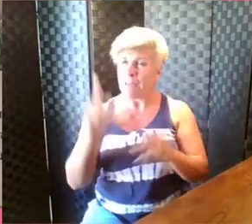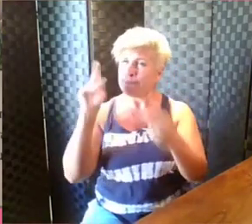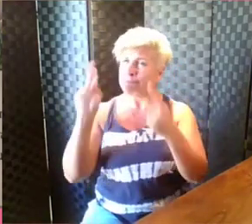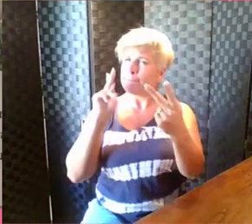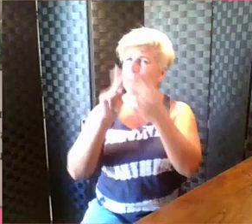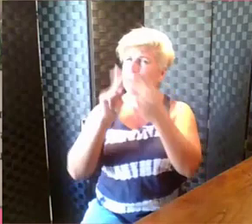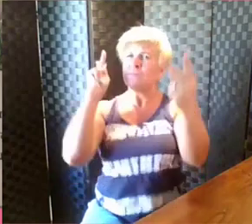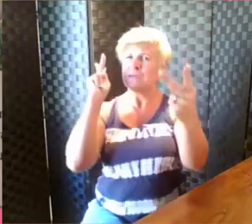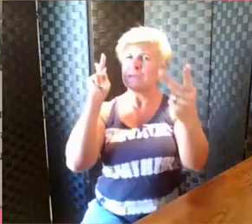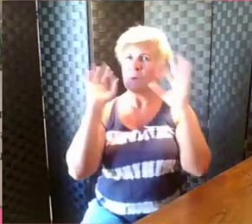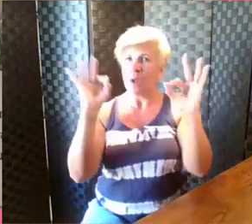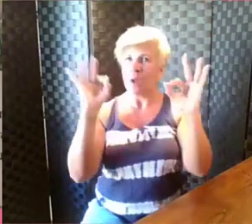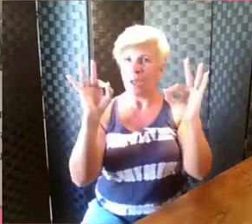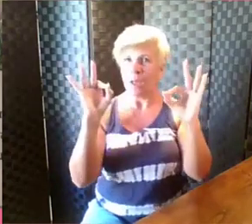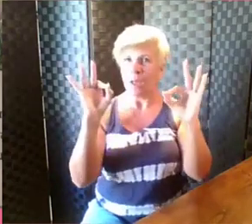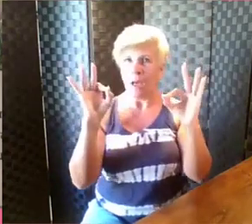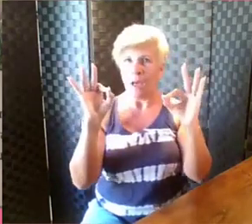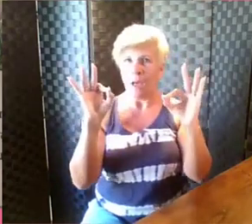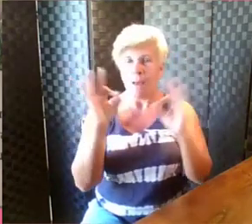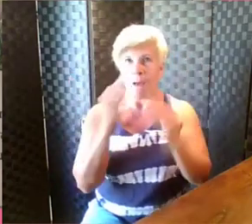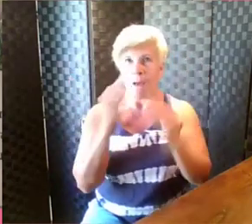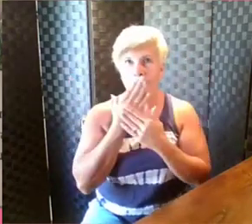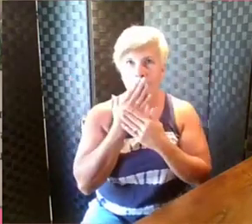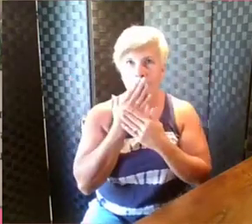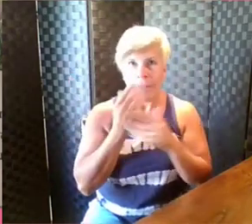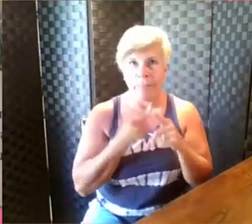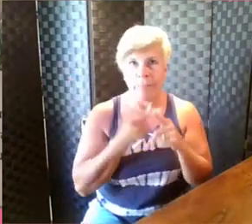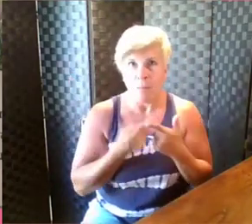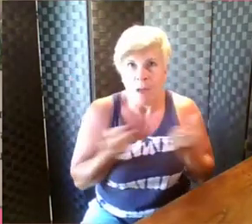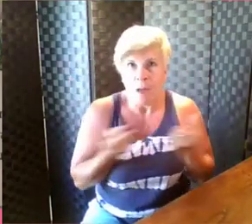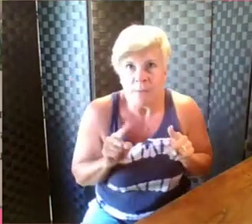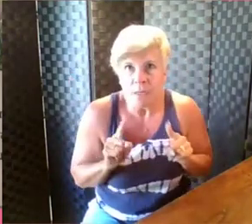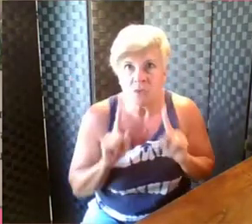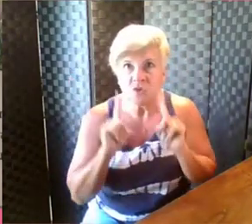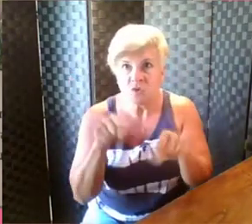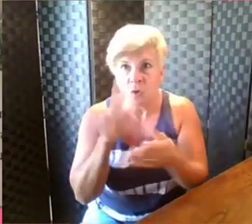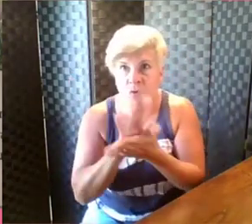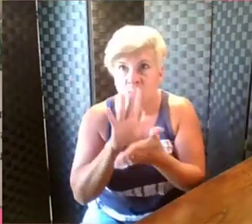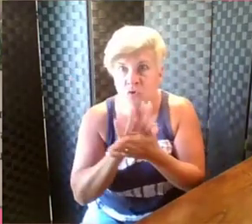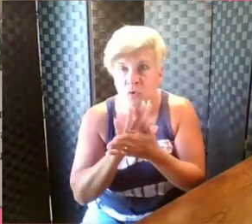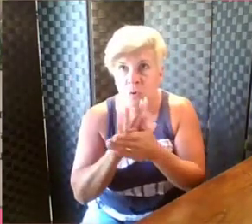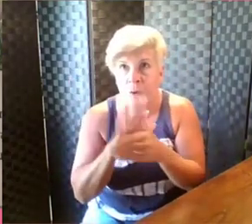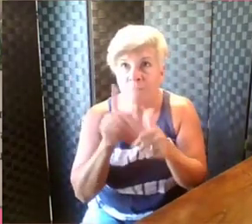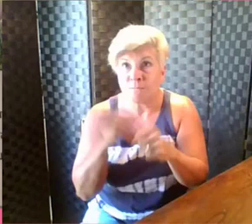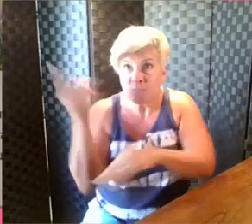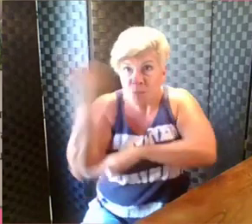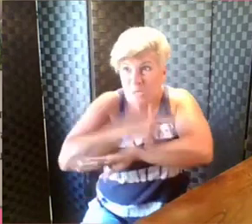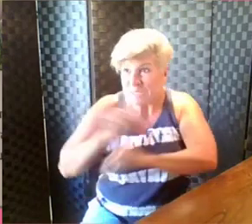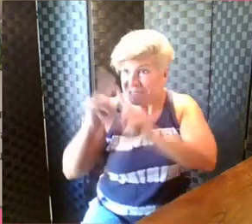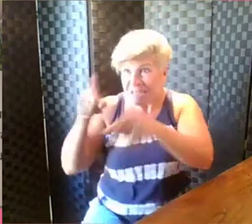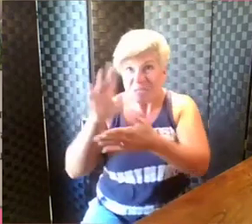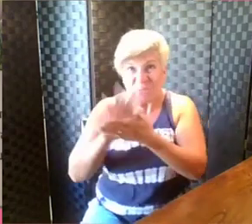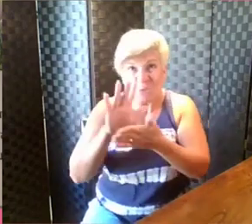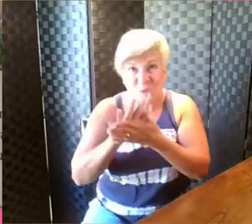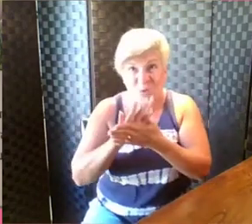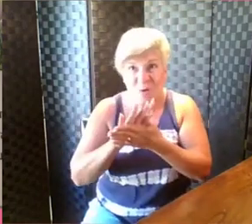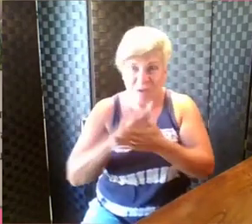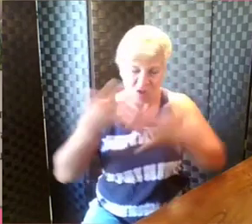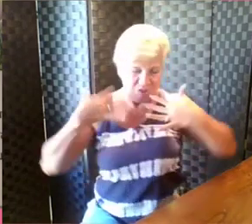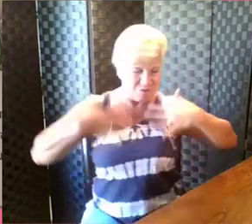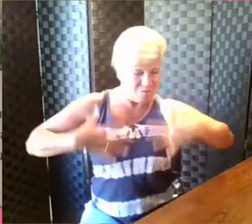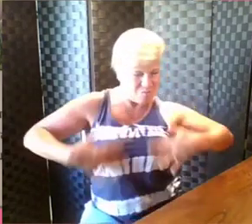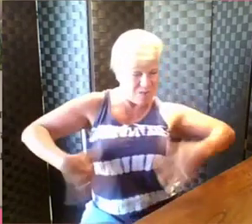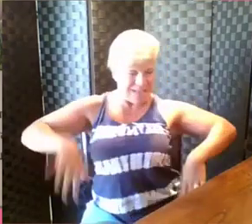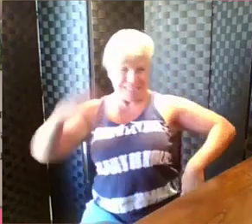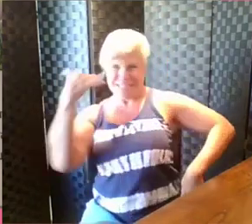perfect. And then she started school. On the first day, Chrysanthemum wore her sunniest dress and